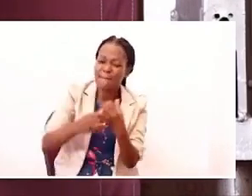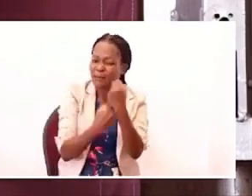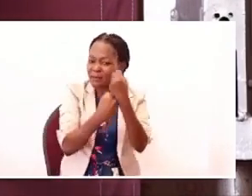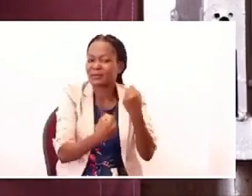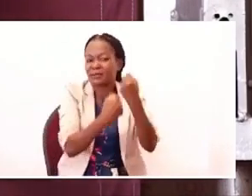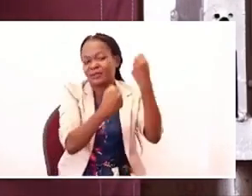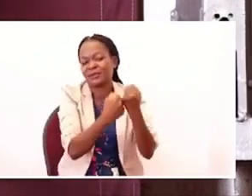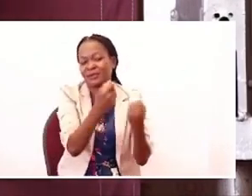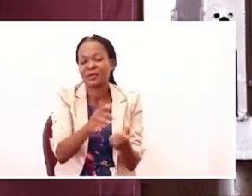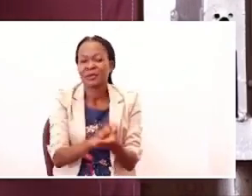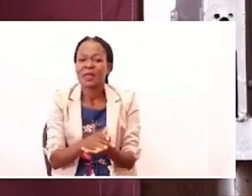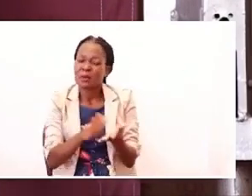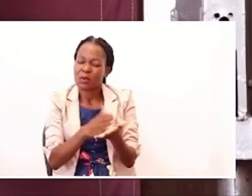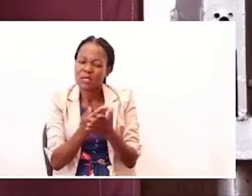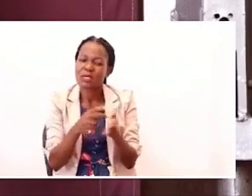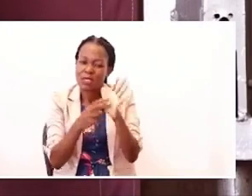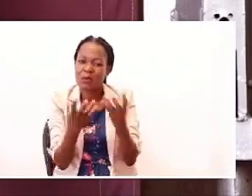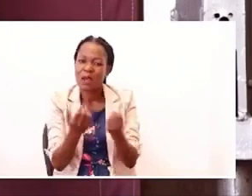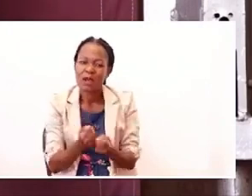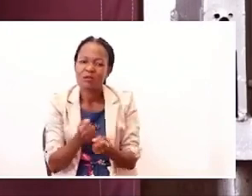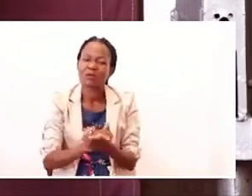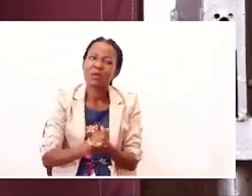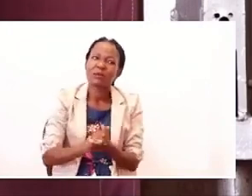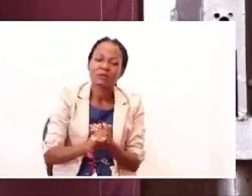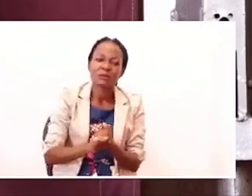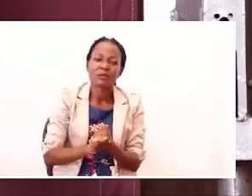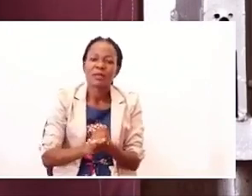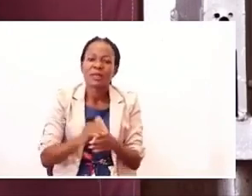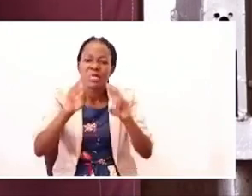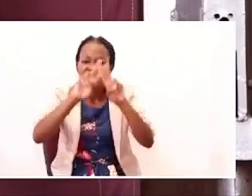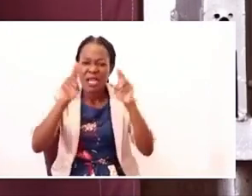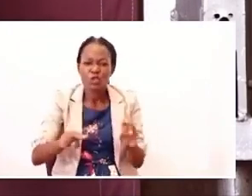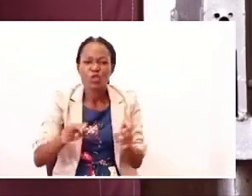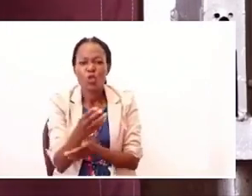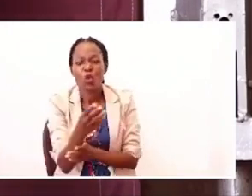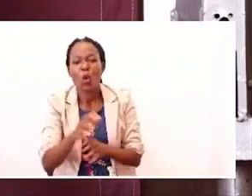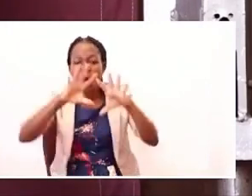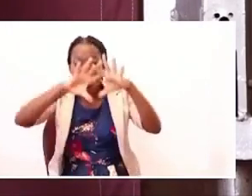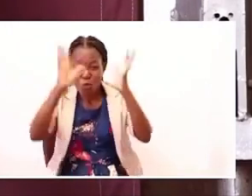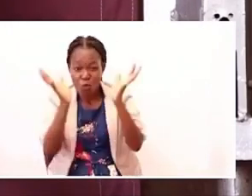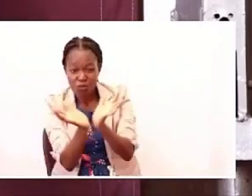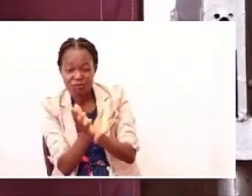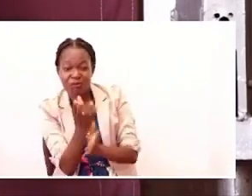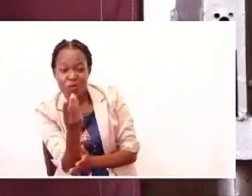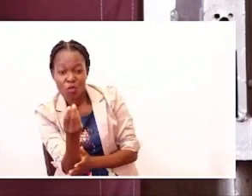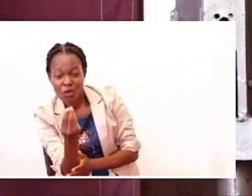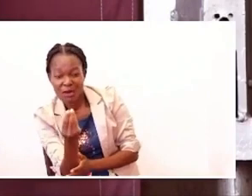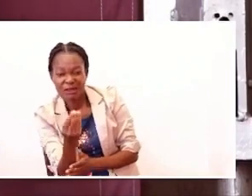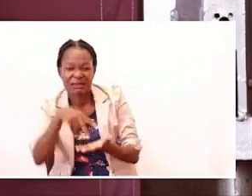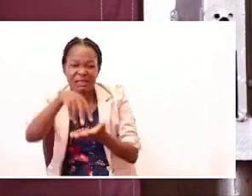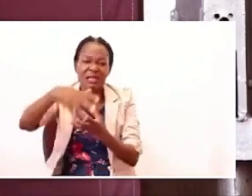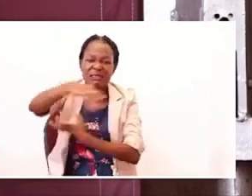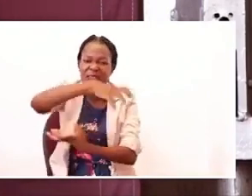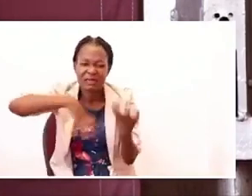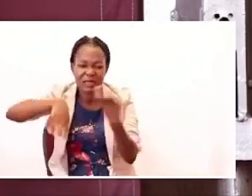financial crisis in around 2008, 2009, governments injected liquidity into